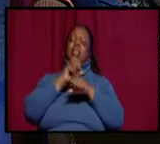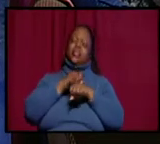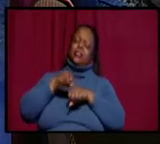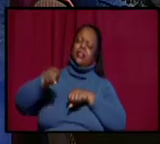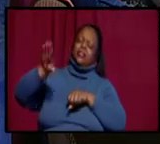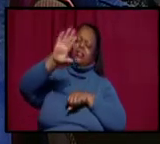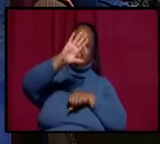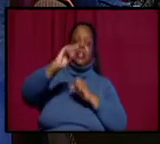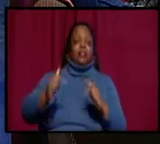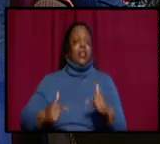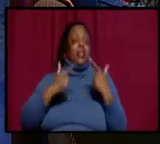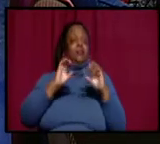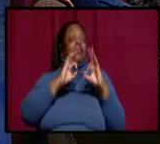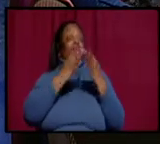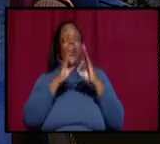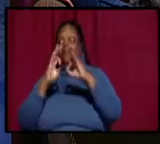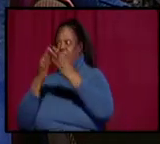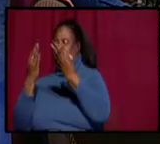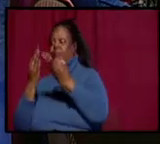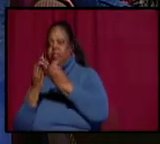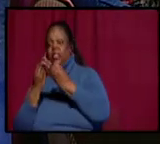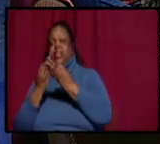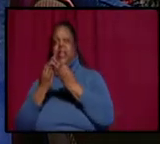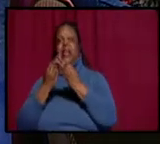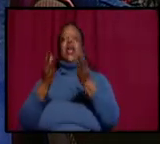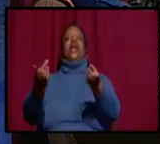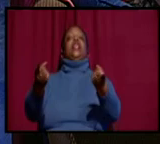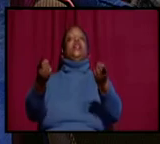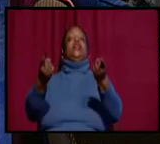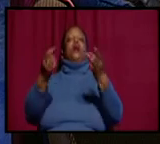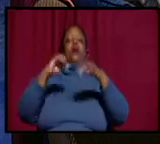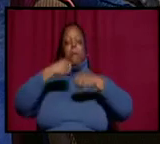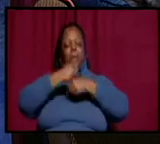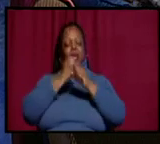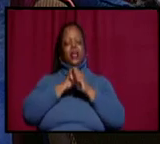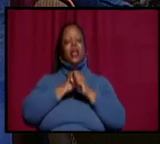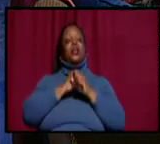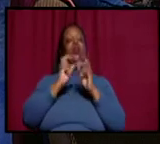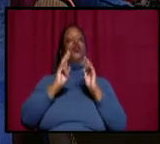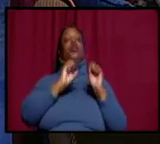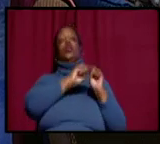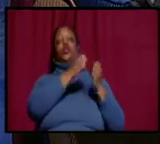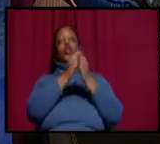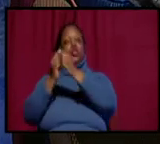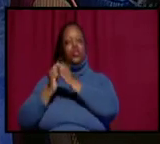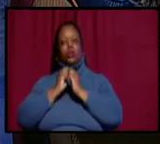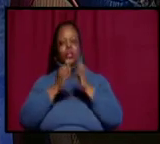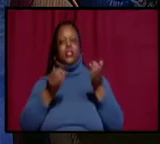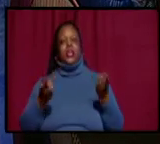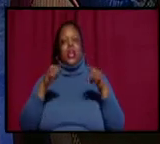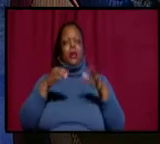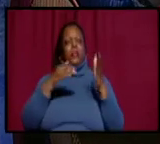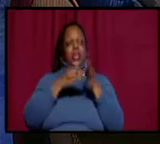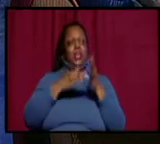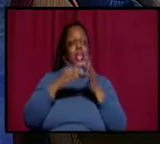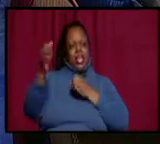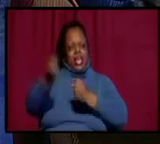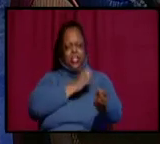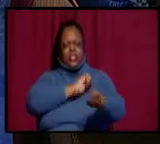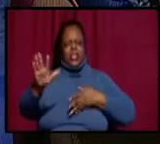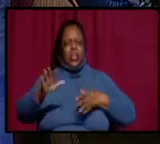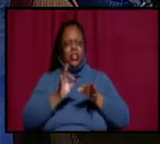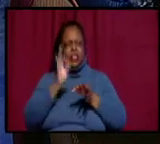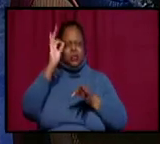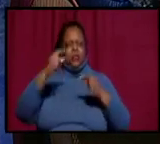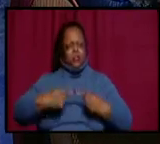touching in the lives of families and he's bringing back unity. Amen. And that God is breaking the assignment of division and strife,